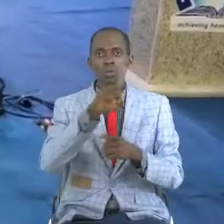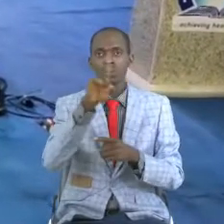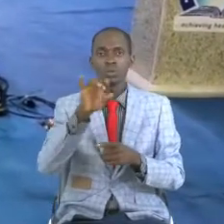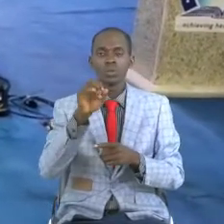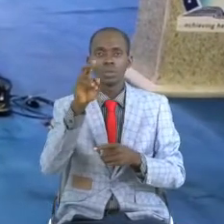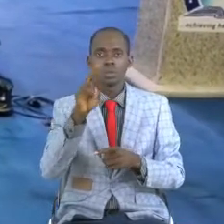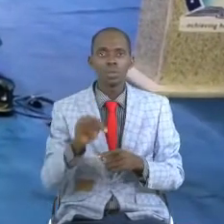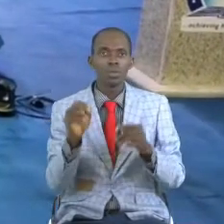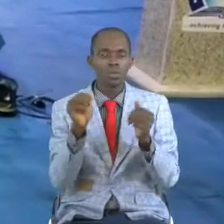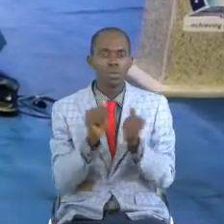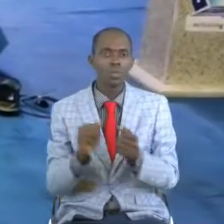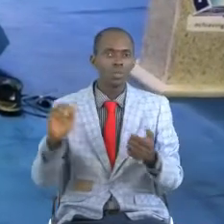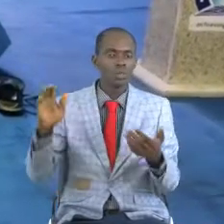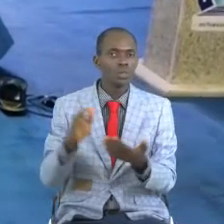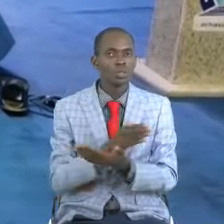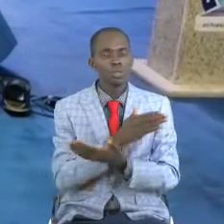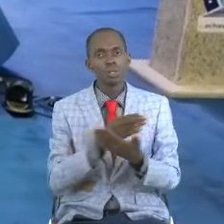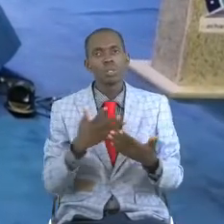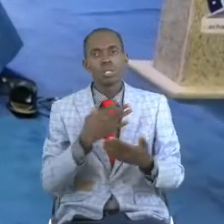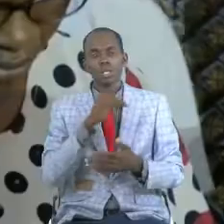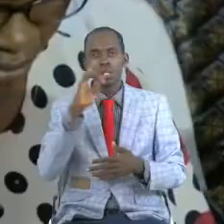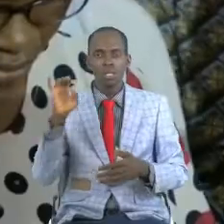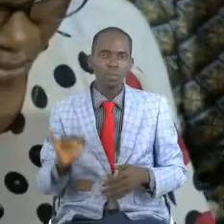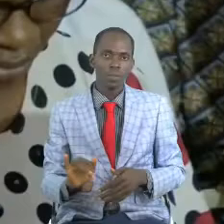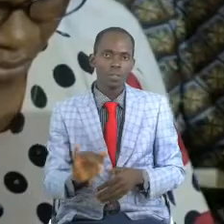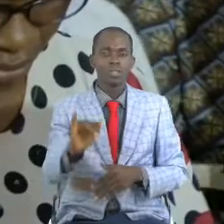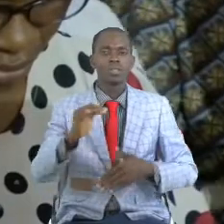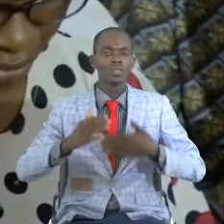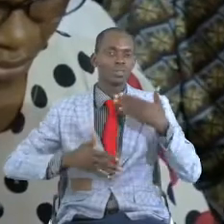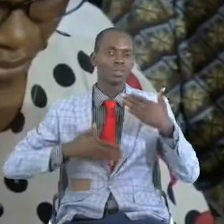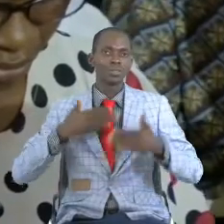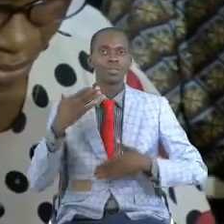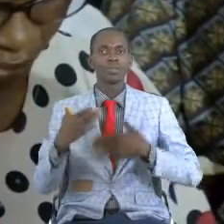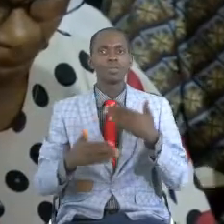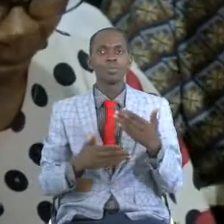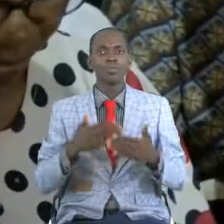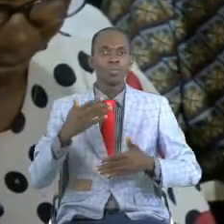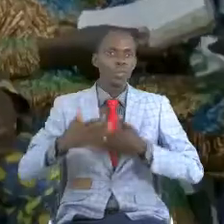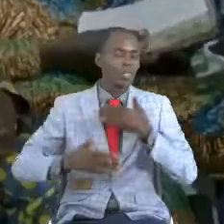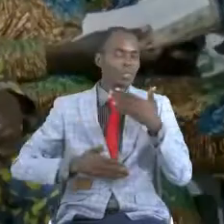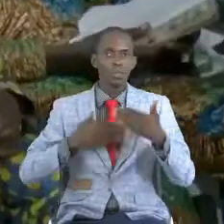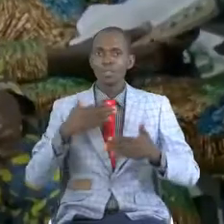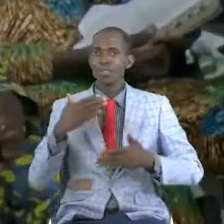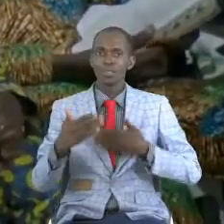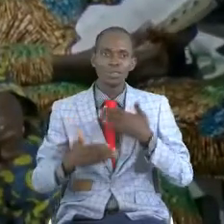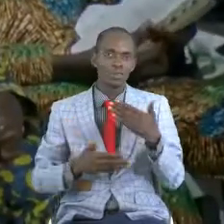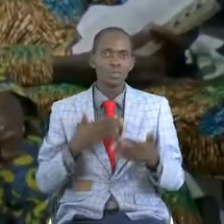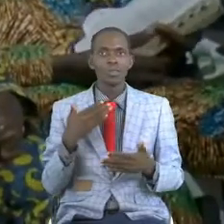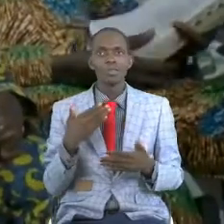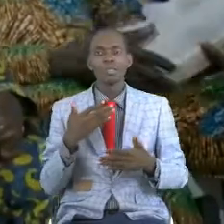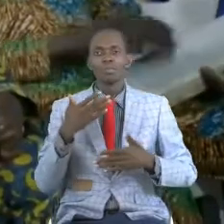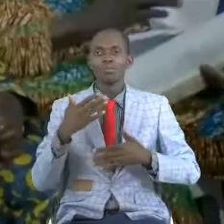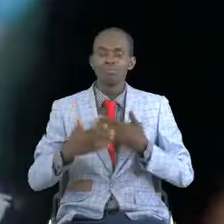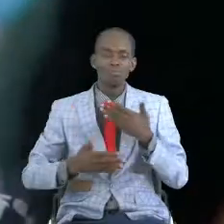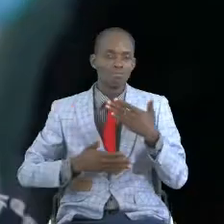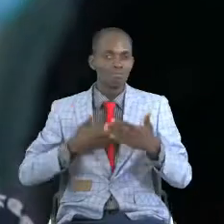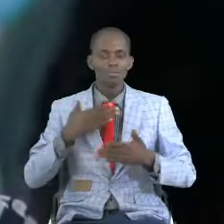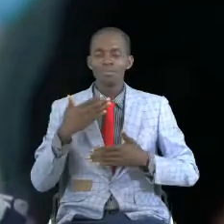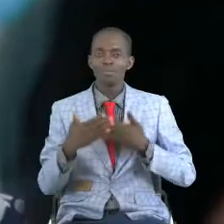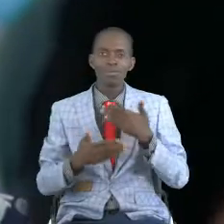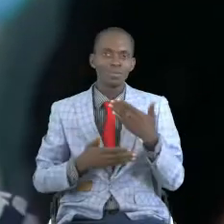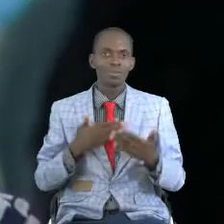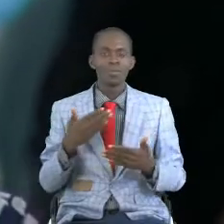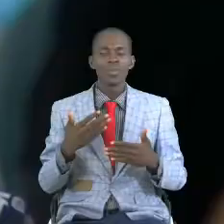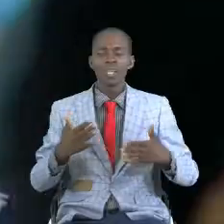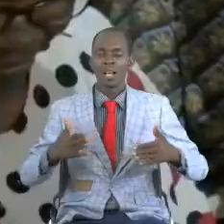and everlasting joy. Joy, joy, joy, joy,